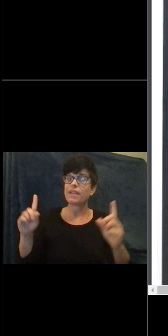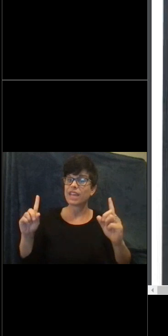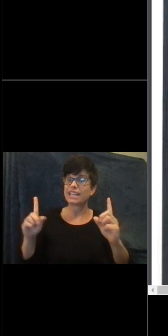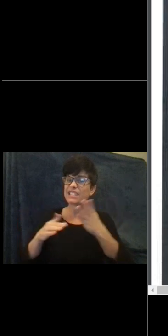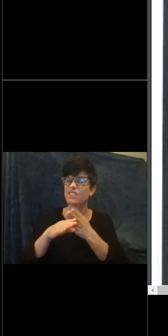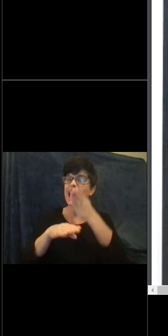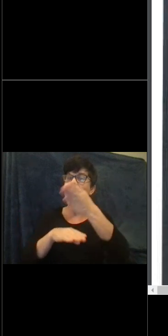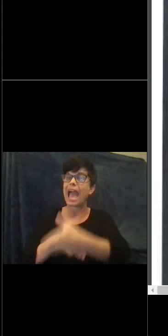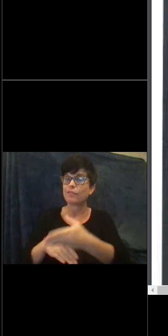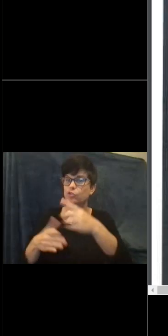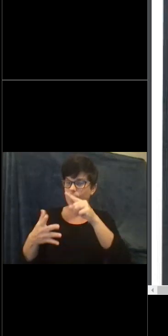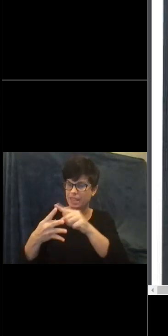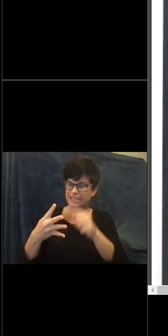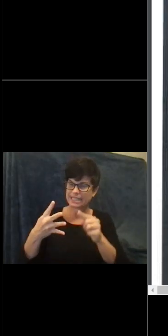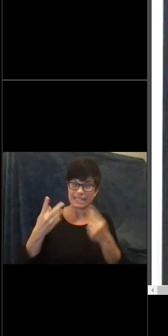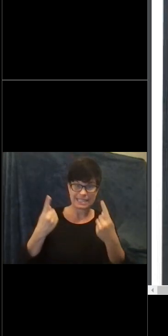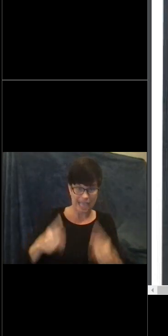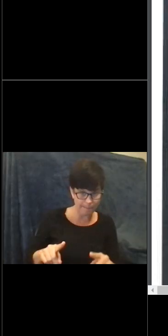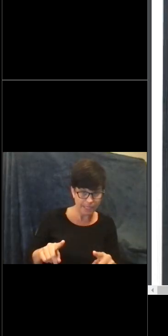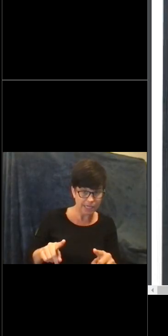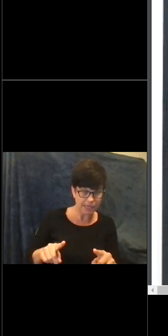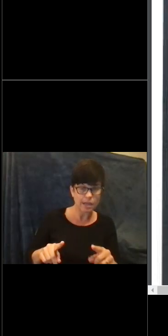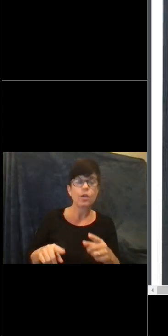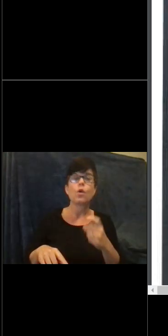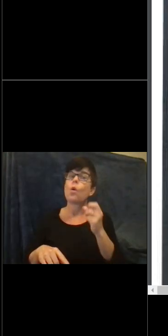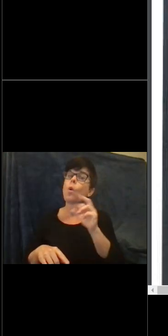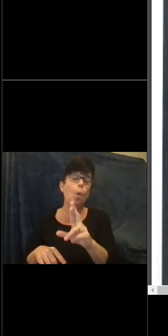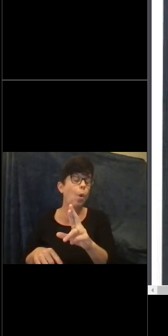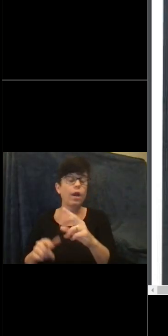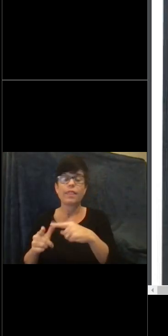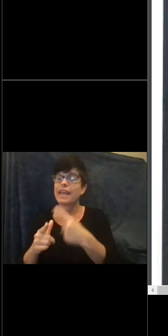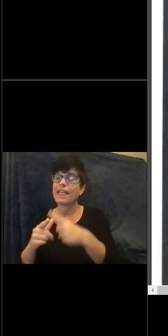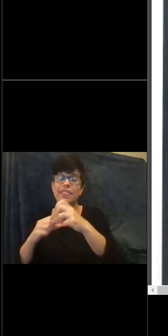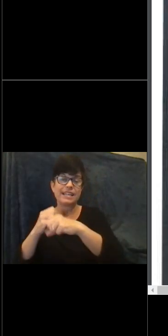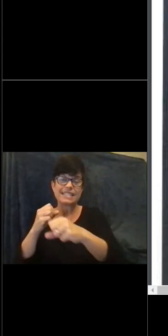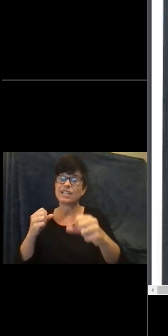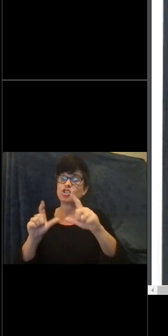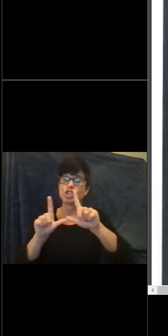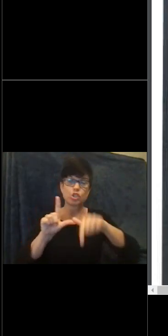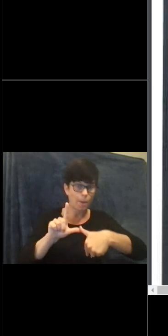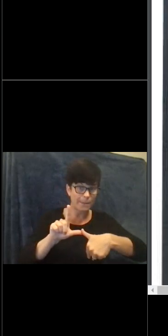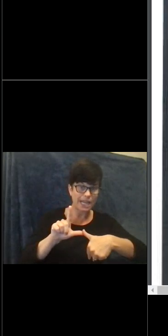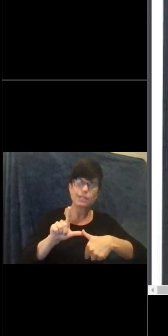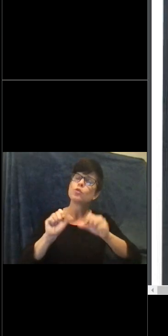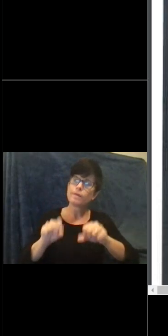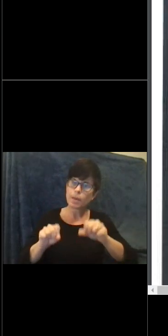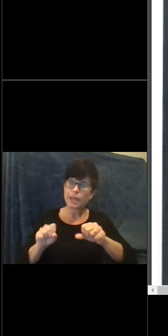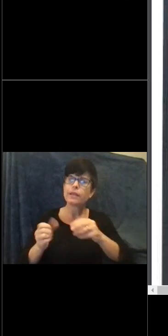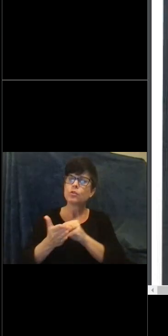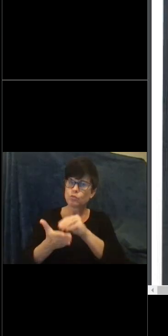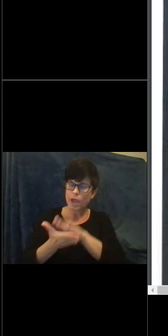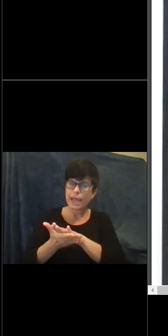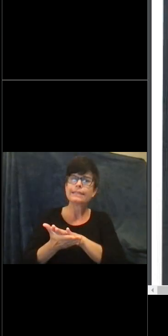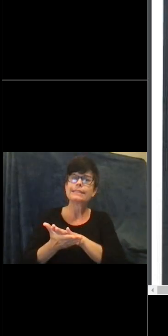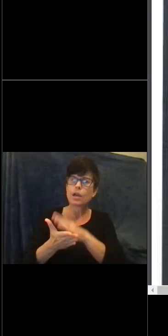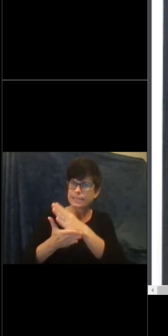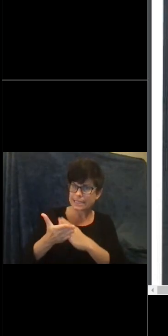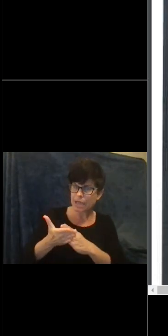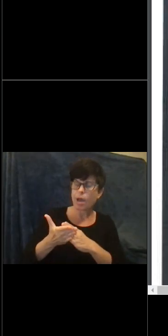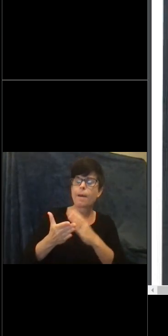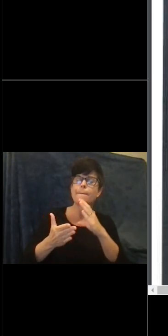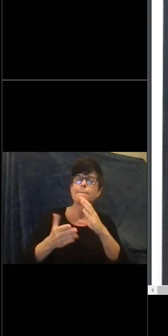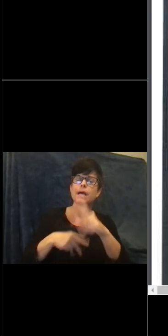extension effective so long as those things happened. Otherwise, the extension automatically terminates. So you do have the ability to put on some kind of